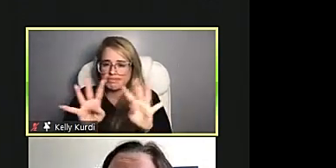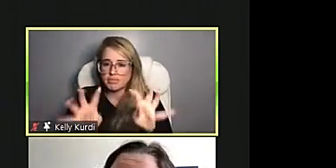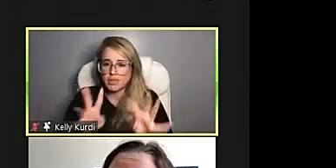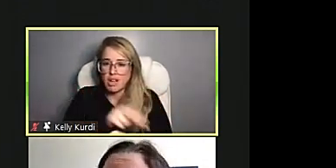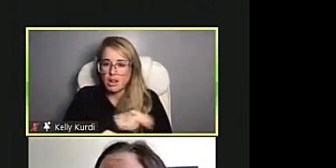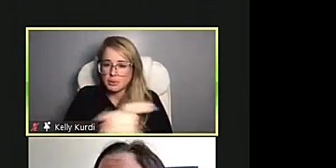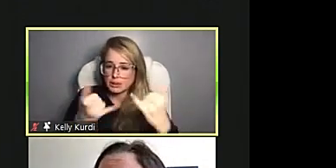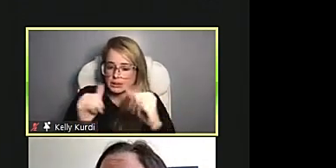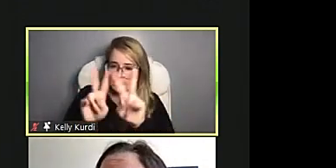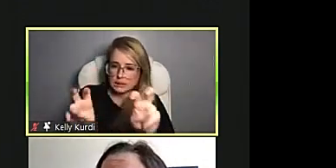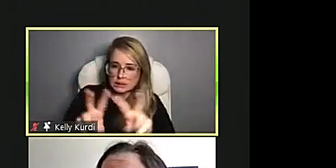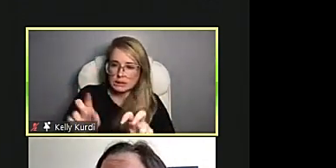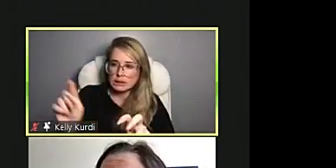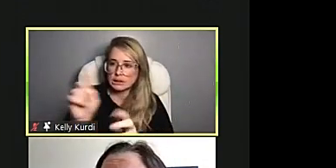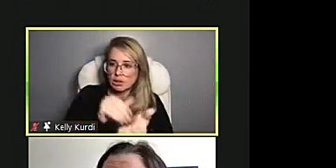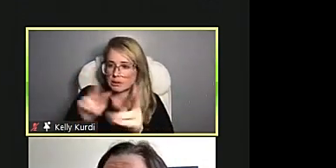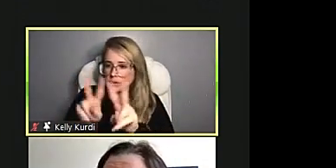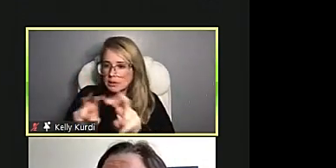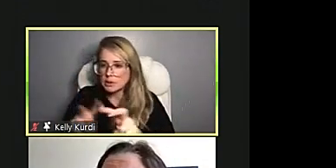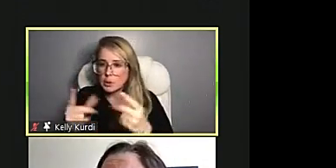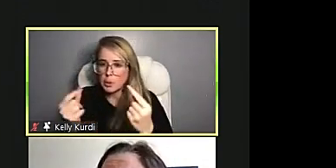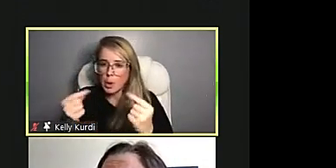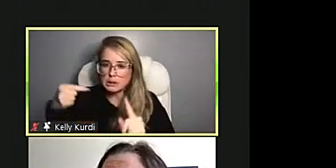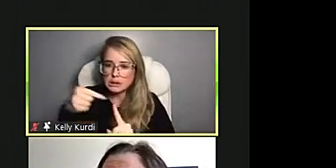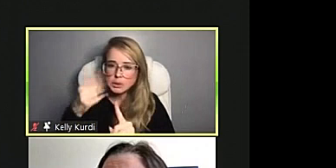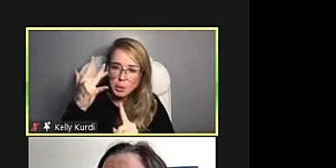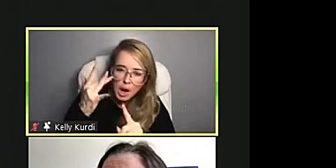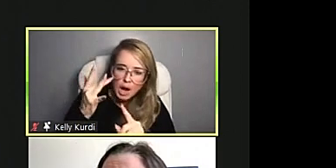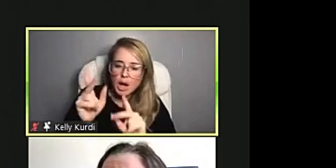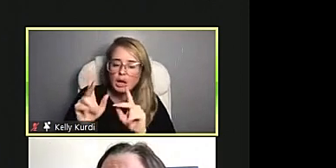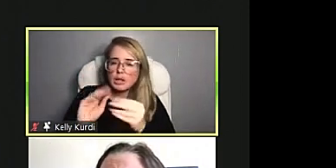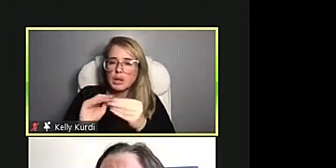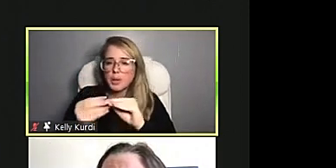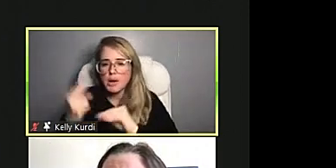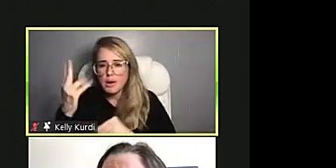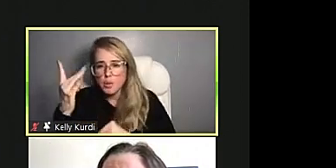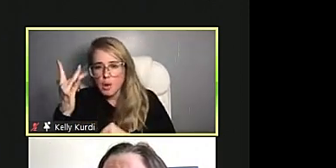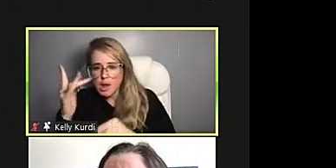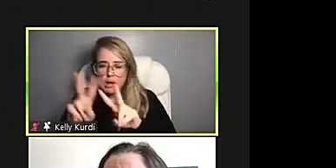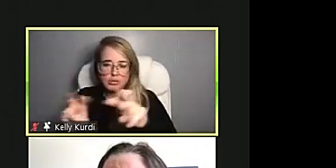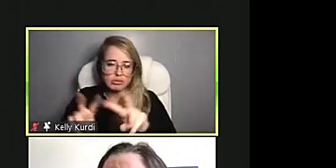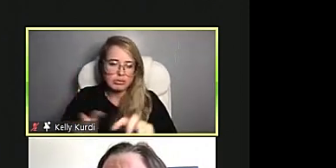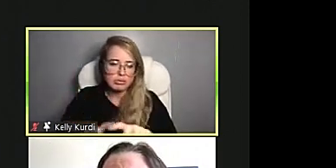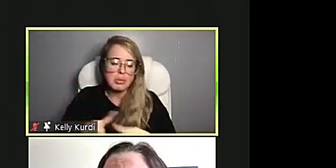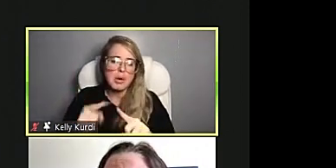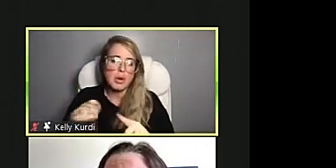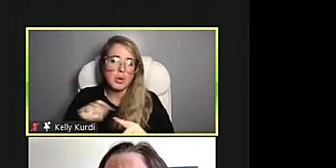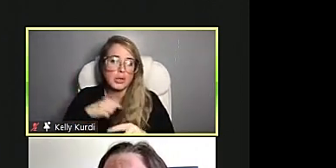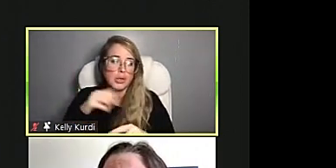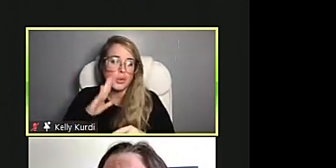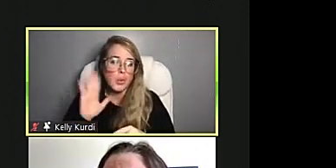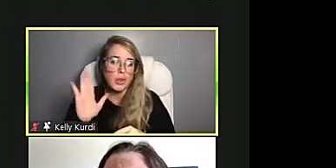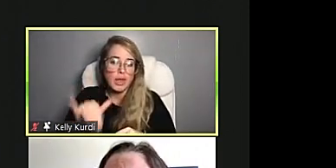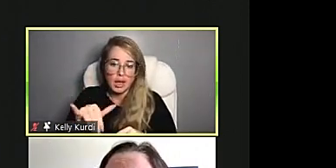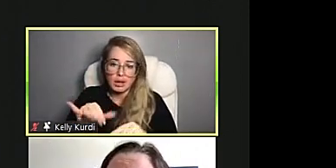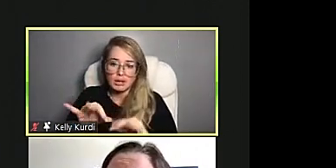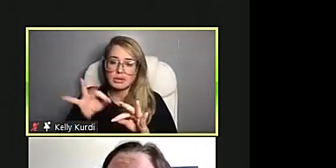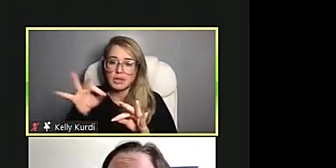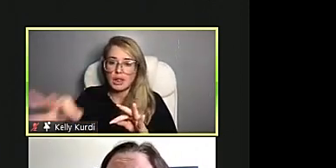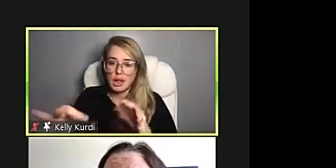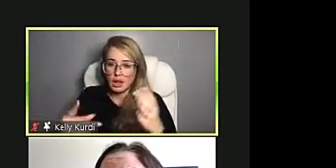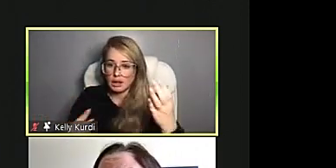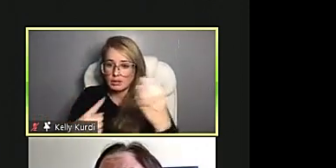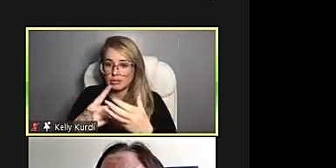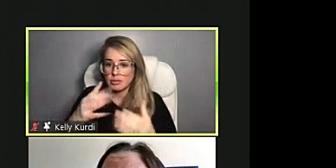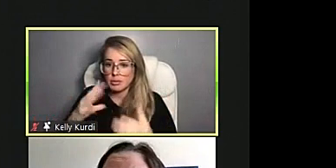exactly what it is that is driving this. But we do know that, a delayed colonoscopy can